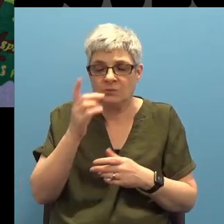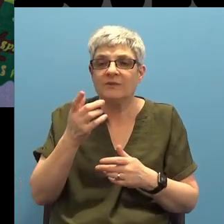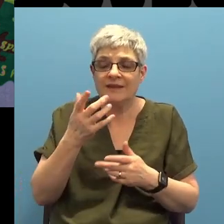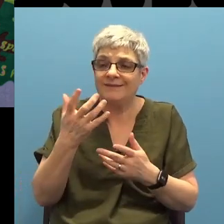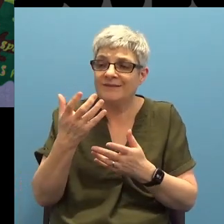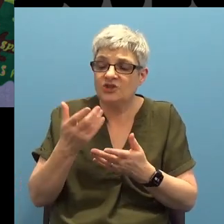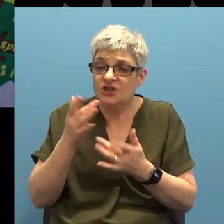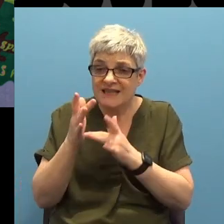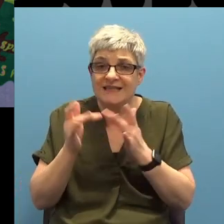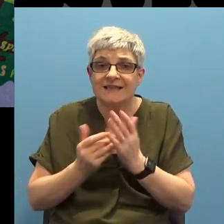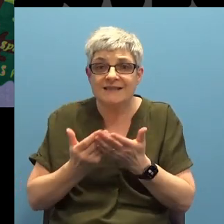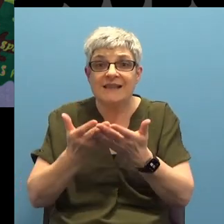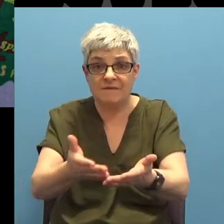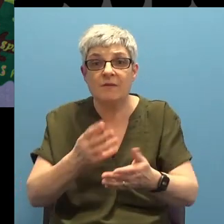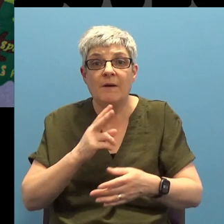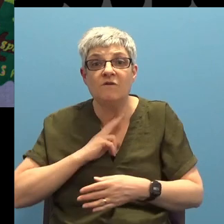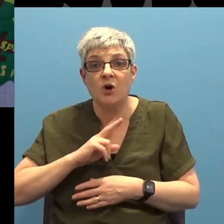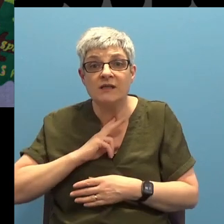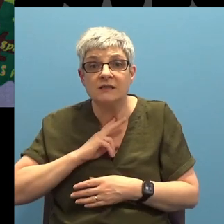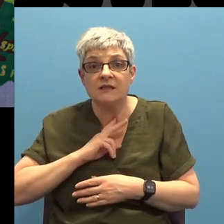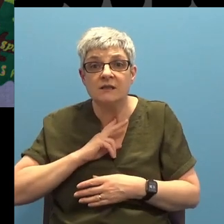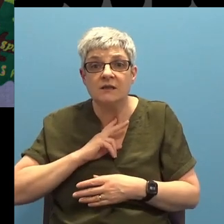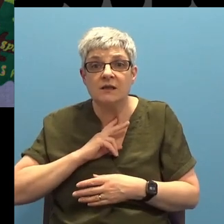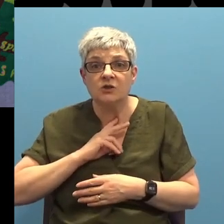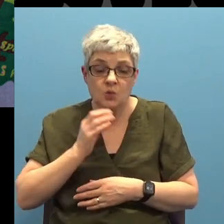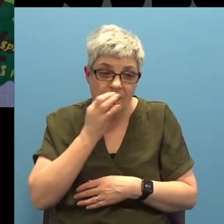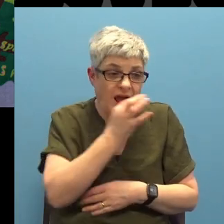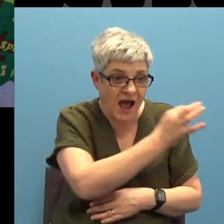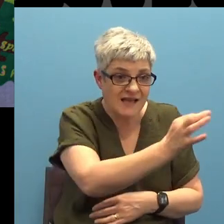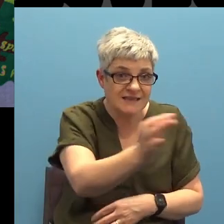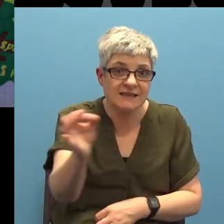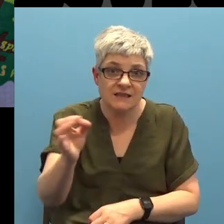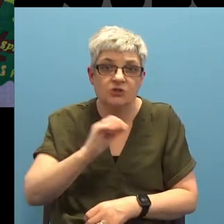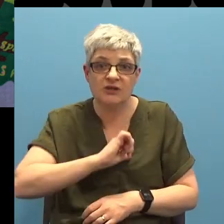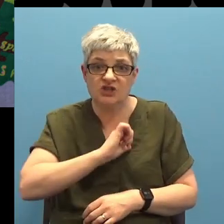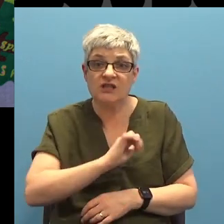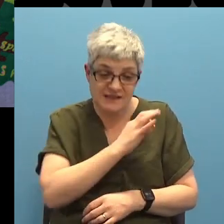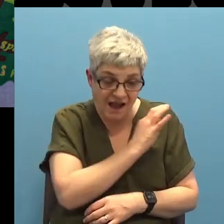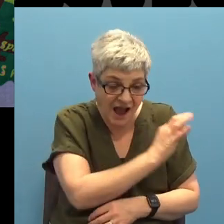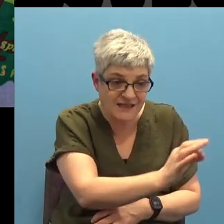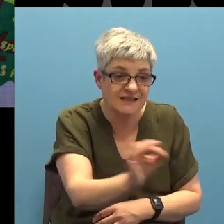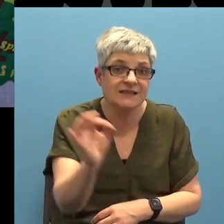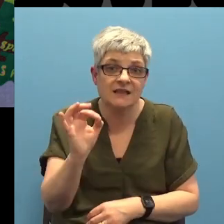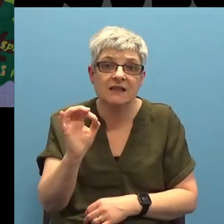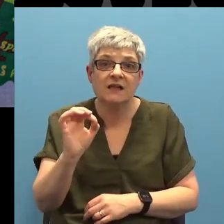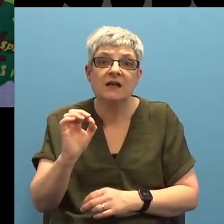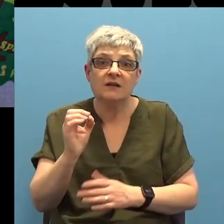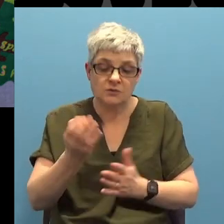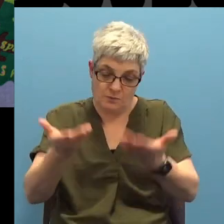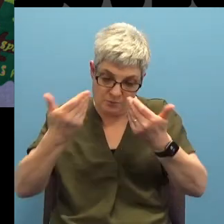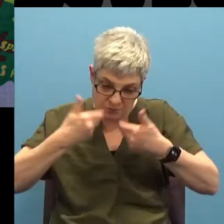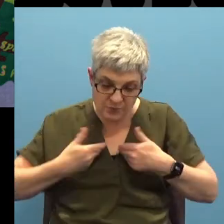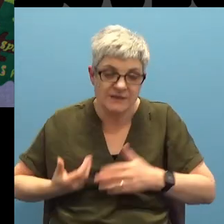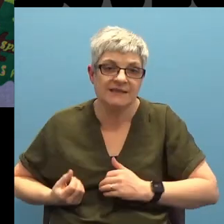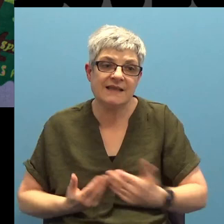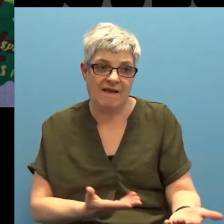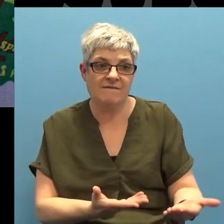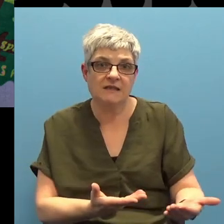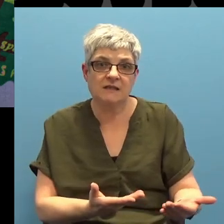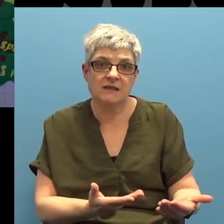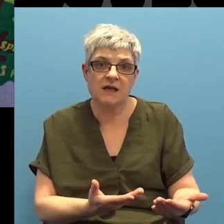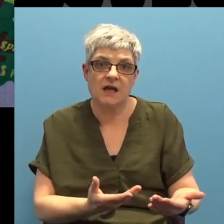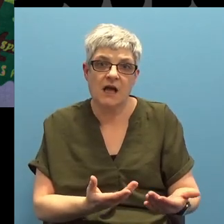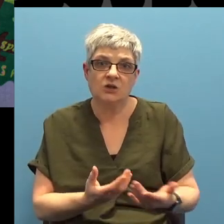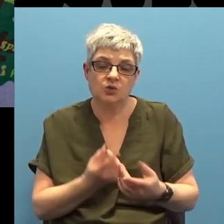So we are called as Christians in service to put on a habit of service and speak for the oppressed,